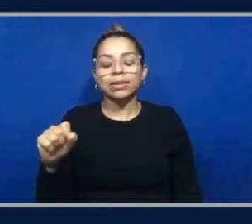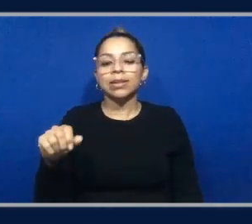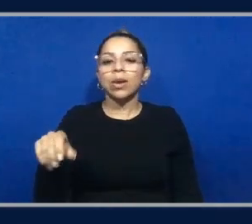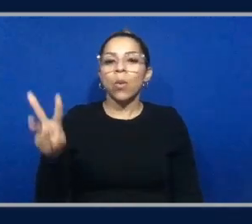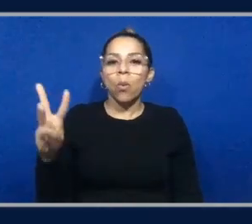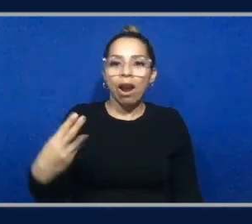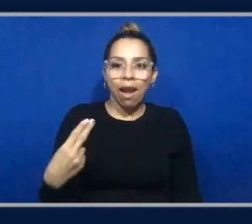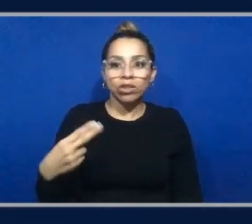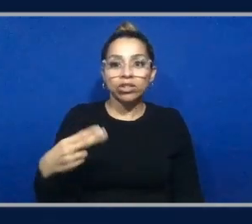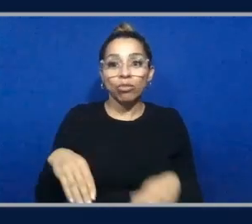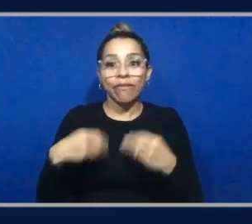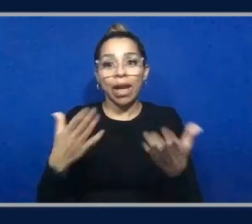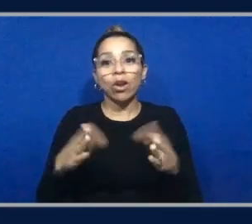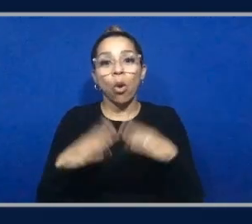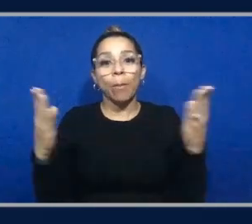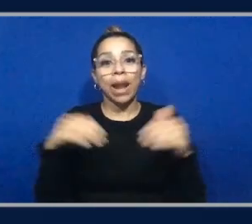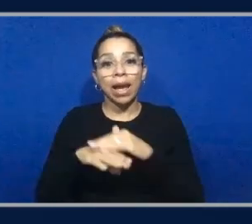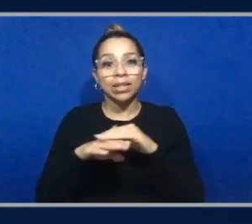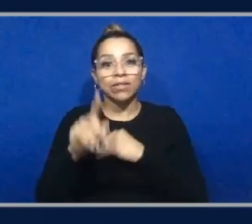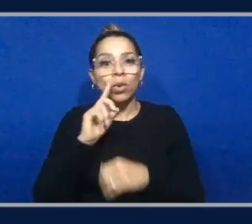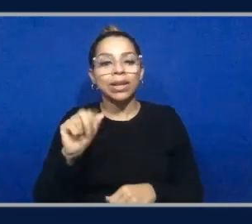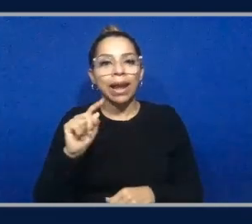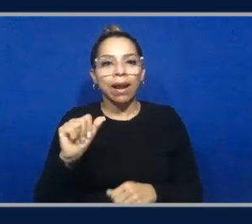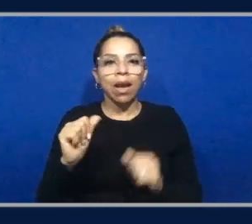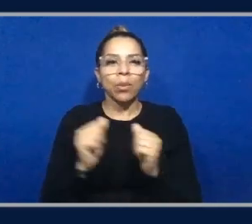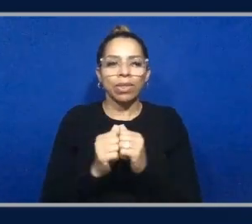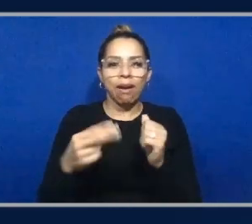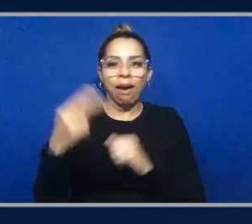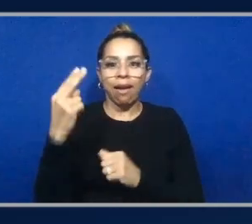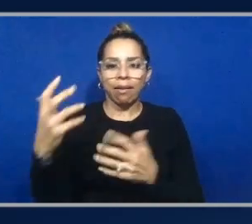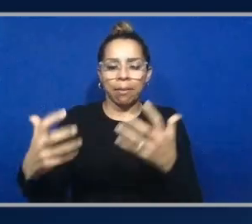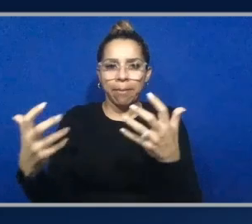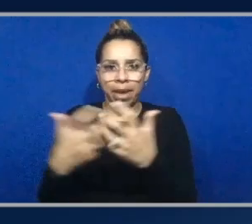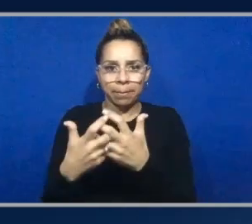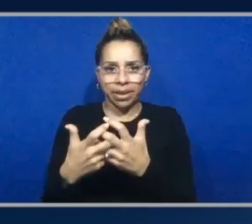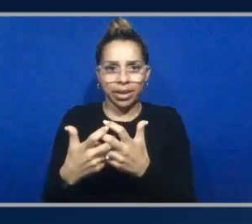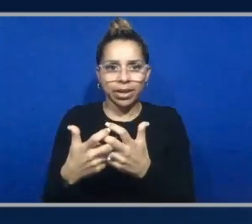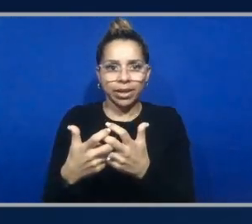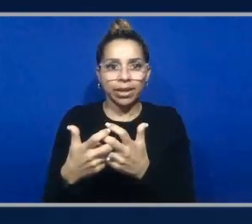data with Iceberg compatibility. And you can,